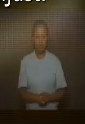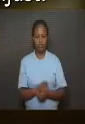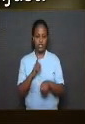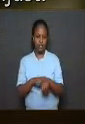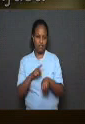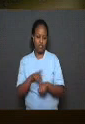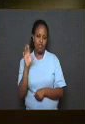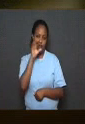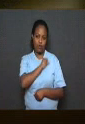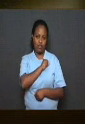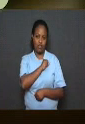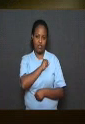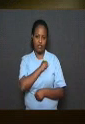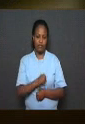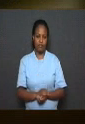Time's up.